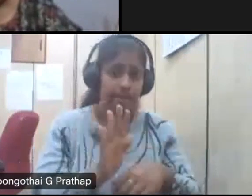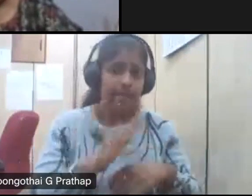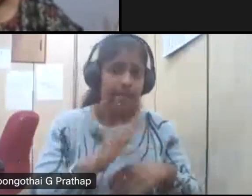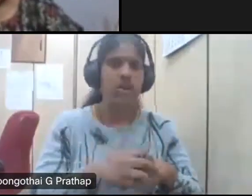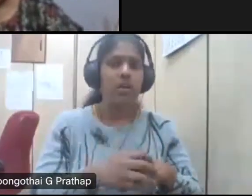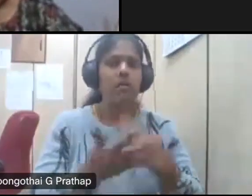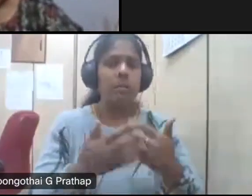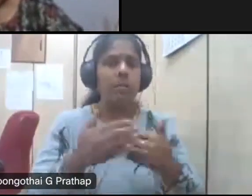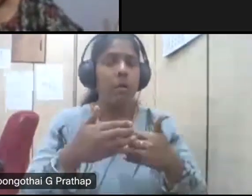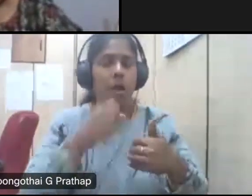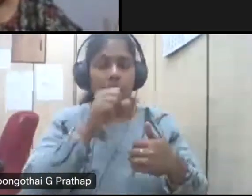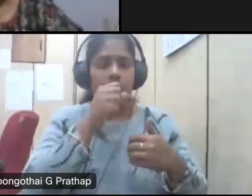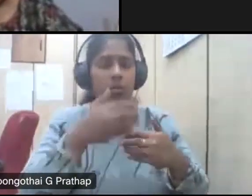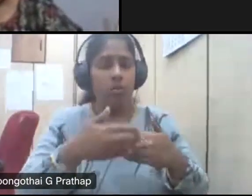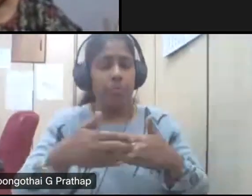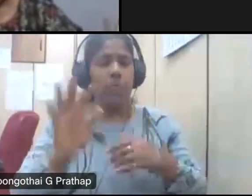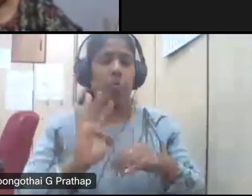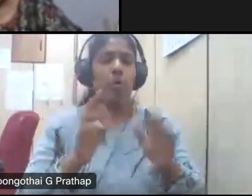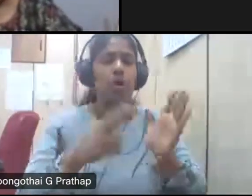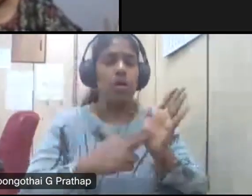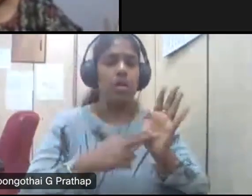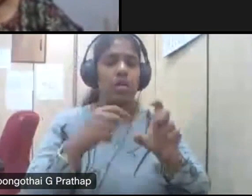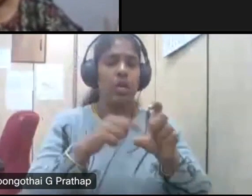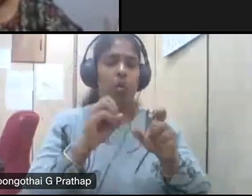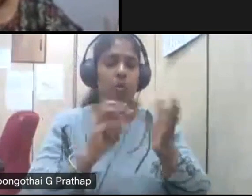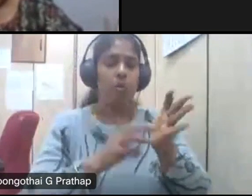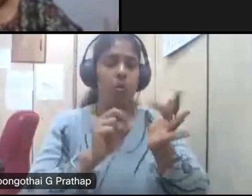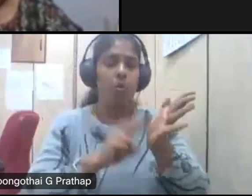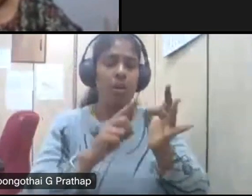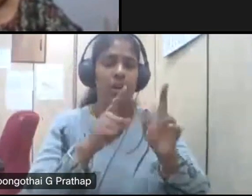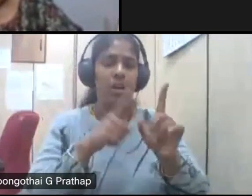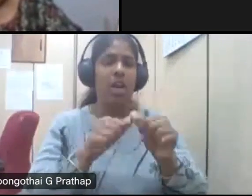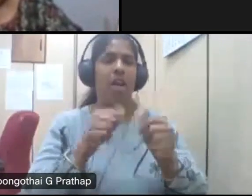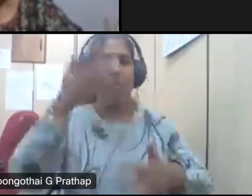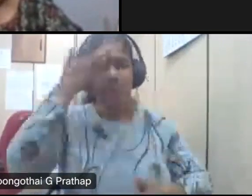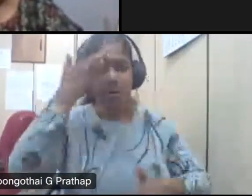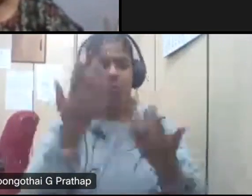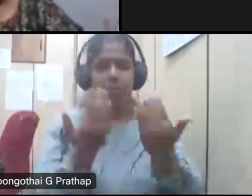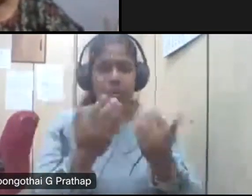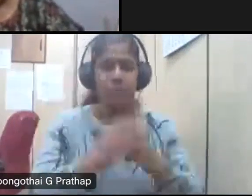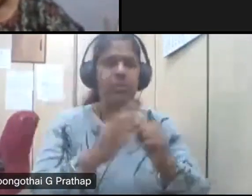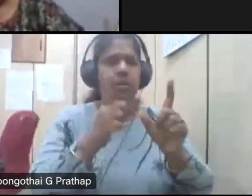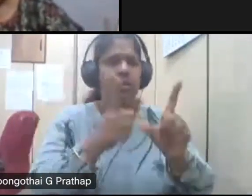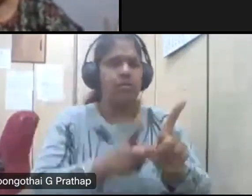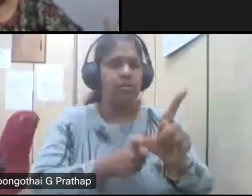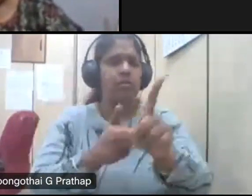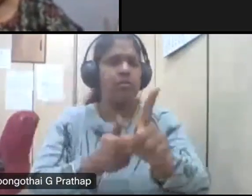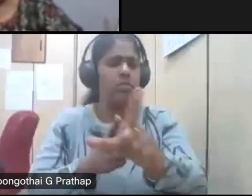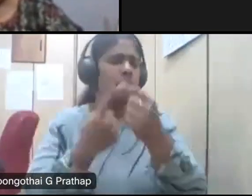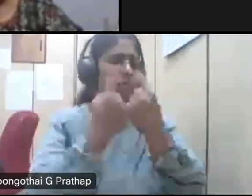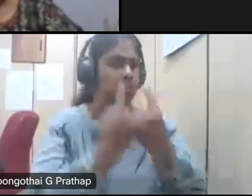pneumonia. Yearly checkup of blood parameters should be done on a regular basis. The